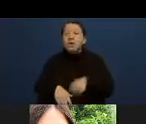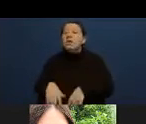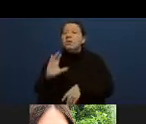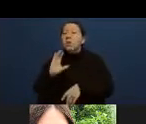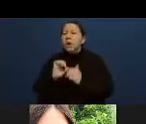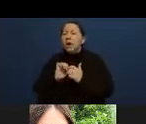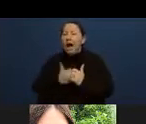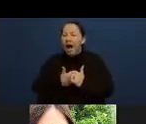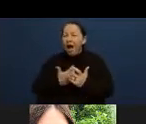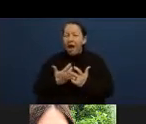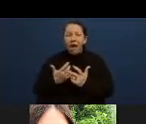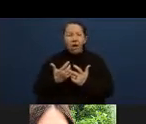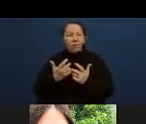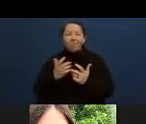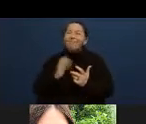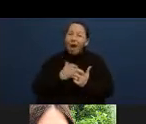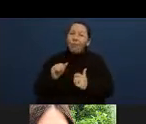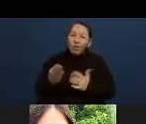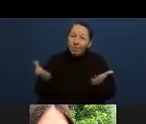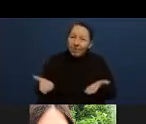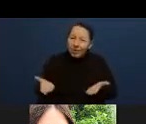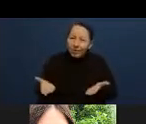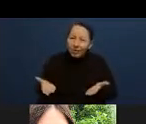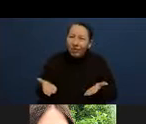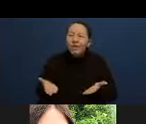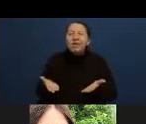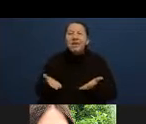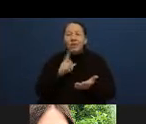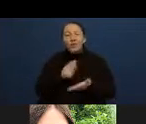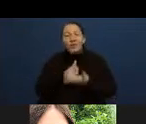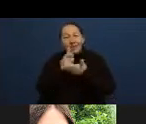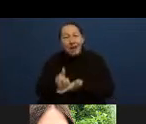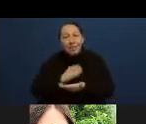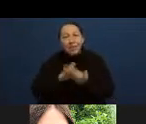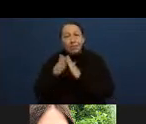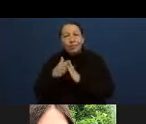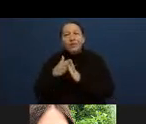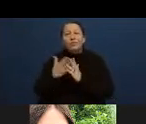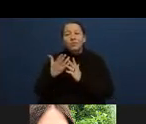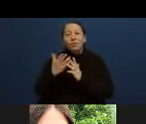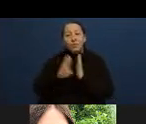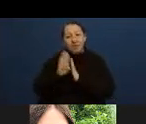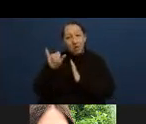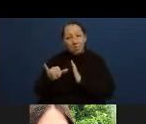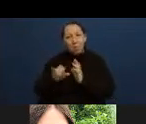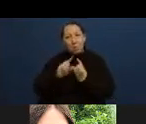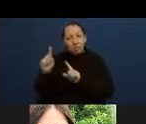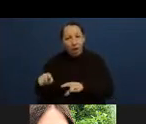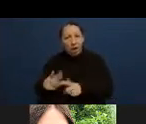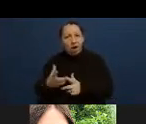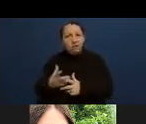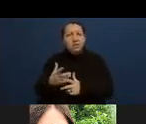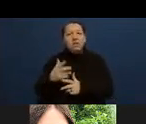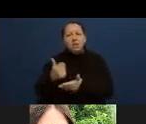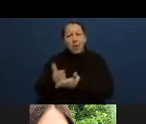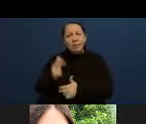is helping our communities to build those responses, to help them build the best